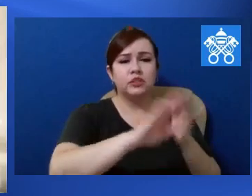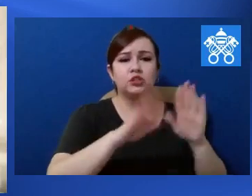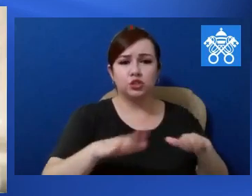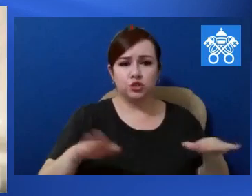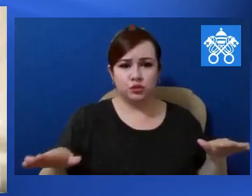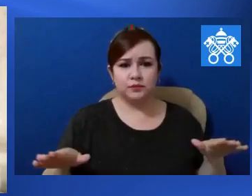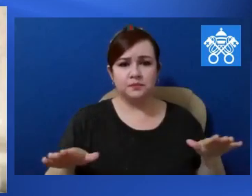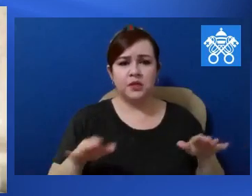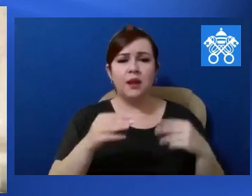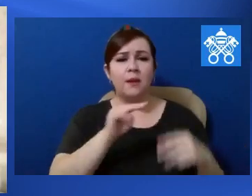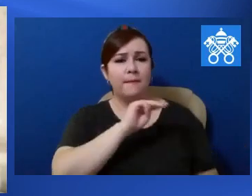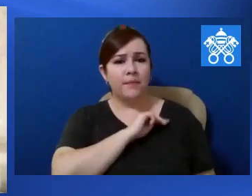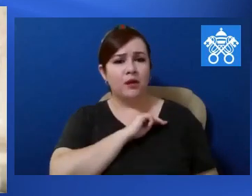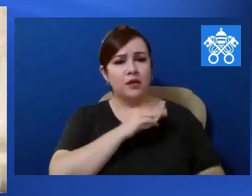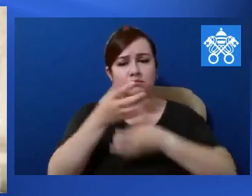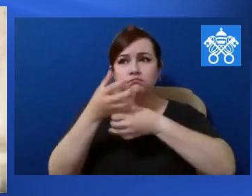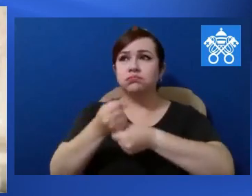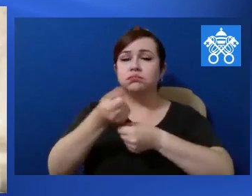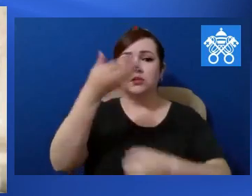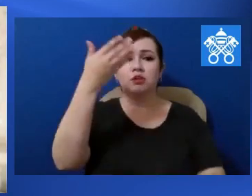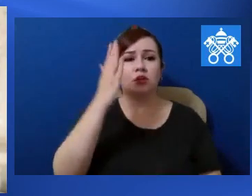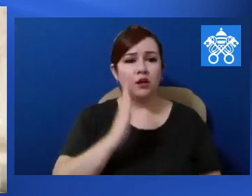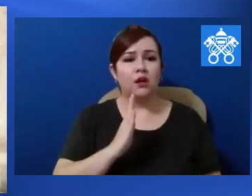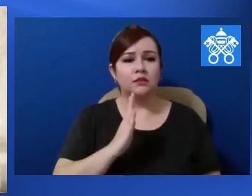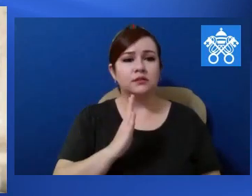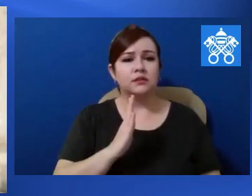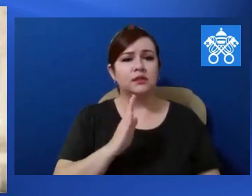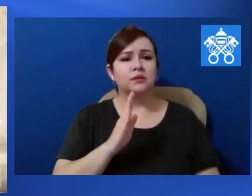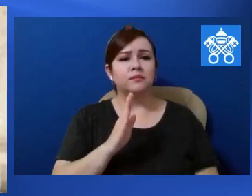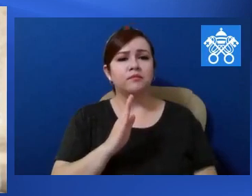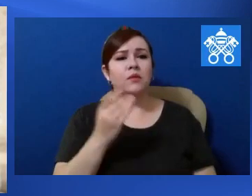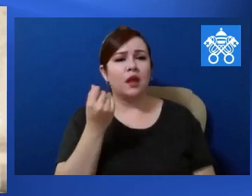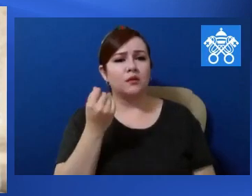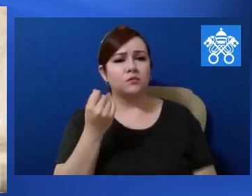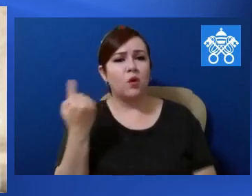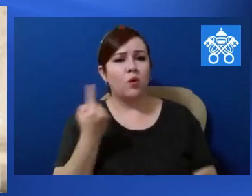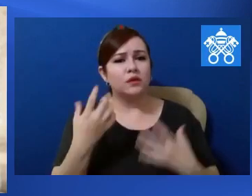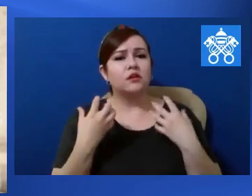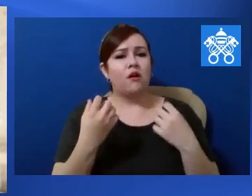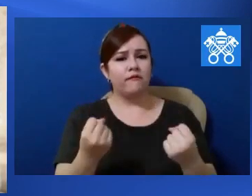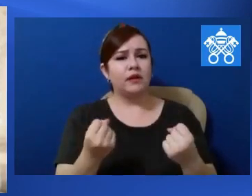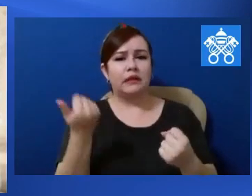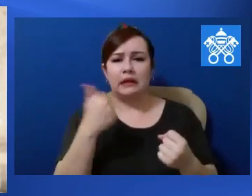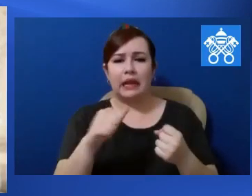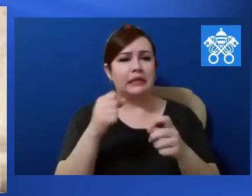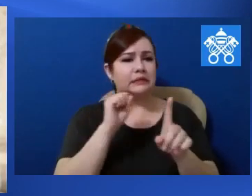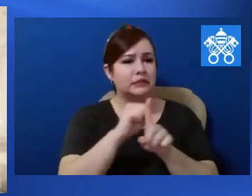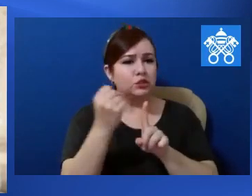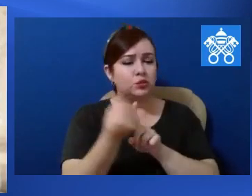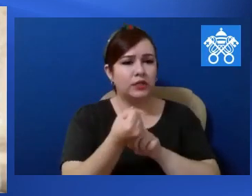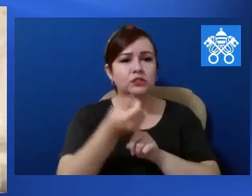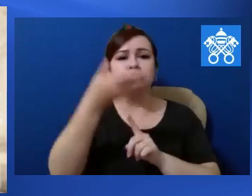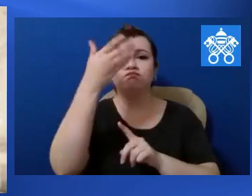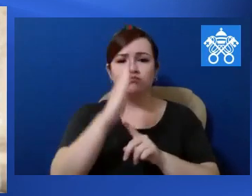confident that in any situation God provides, but this did not spare her from the anxieties